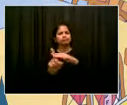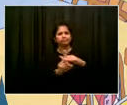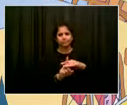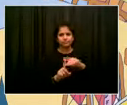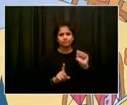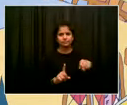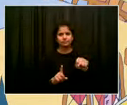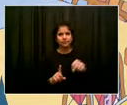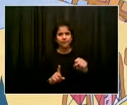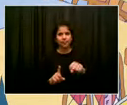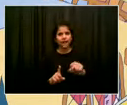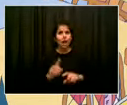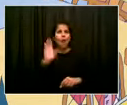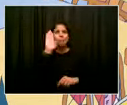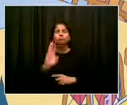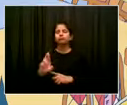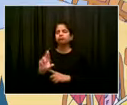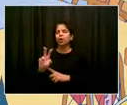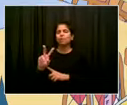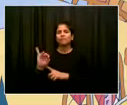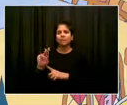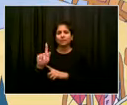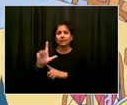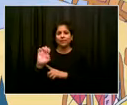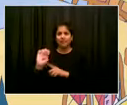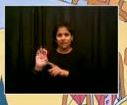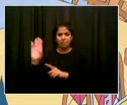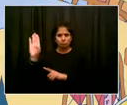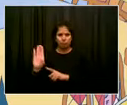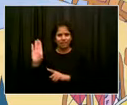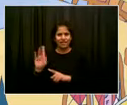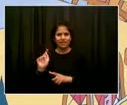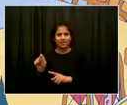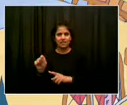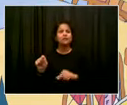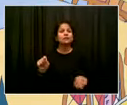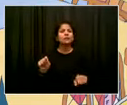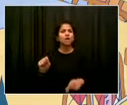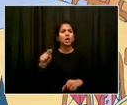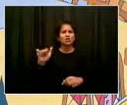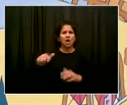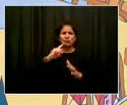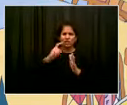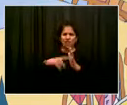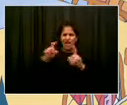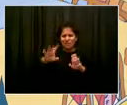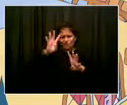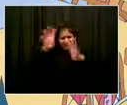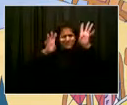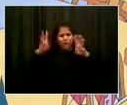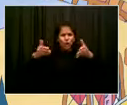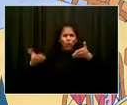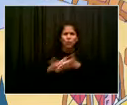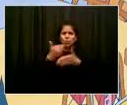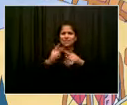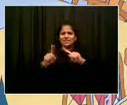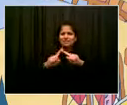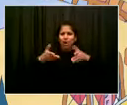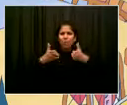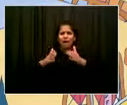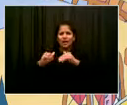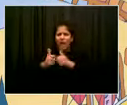innovation, extraordinary creativity, understanding and respect and a sense of partnership between